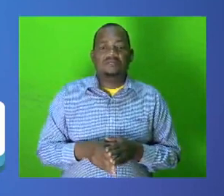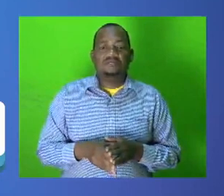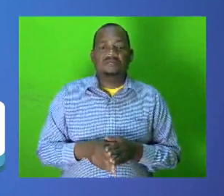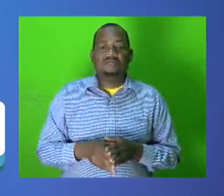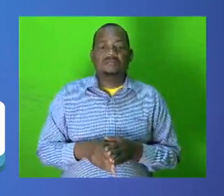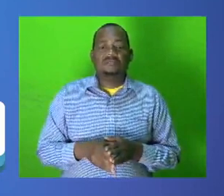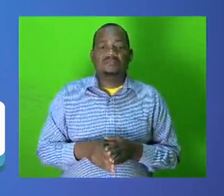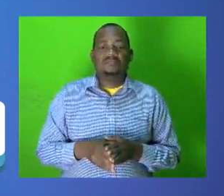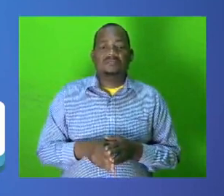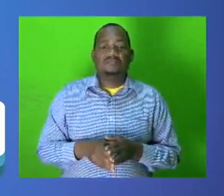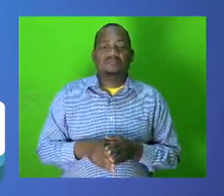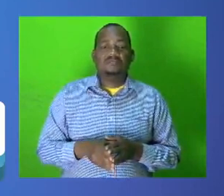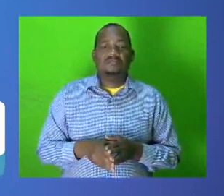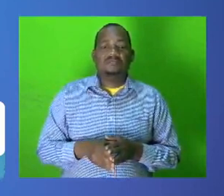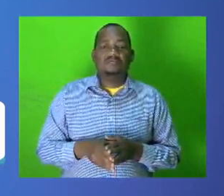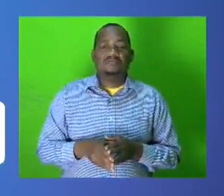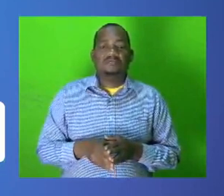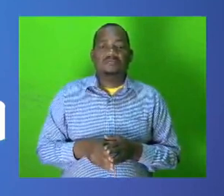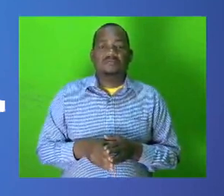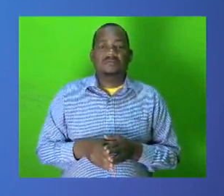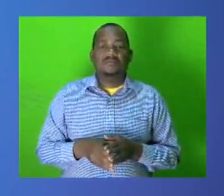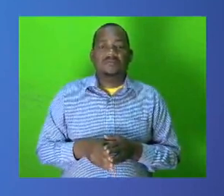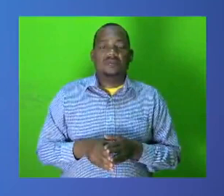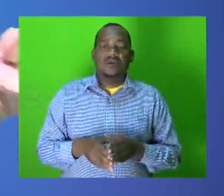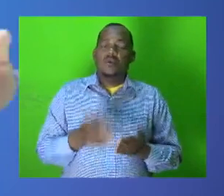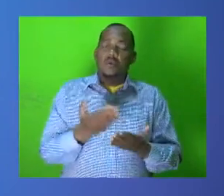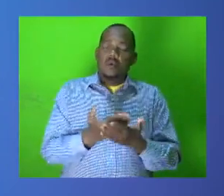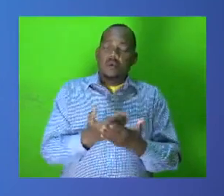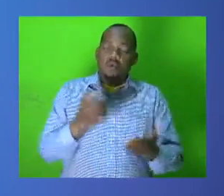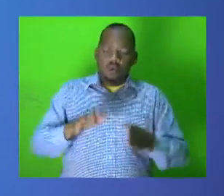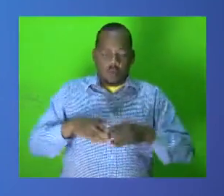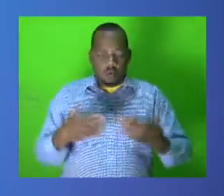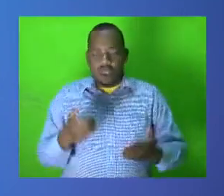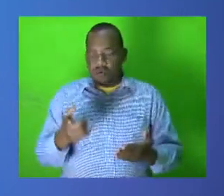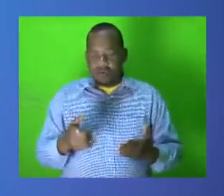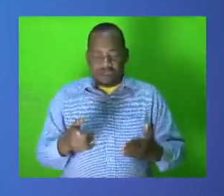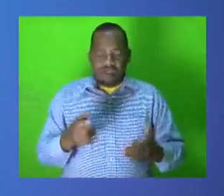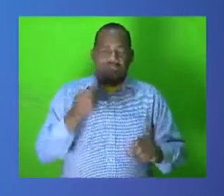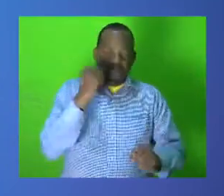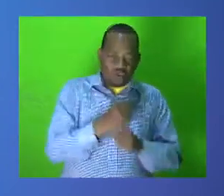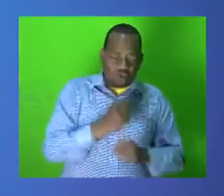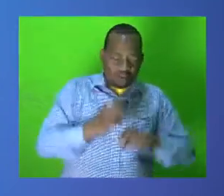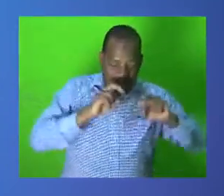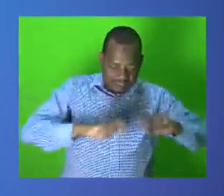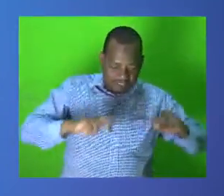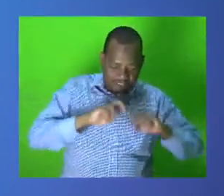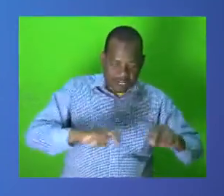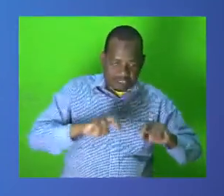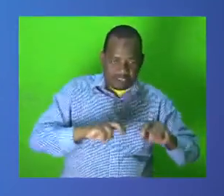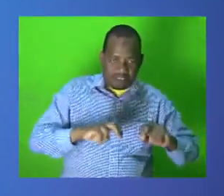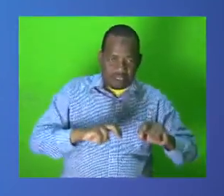try to explain this importance of research in day-to-day life, my dear student? Who can try? Yes,